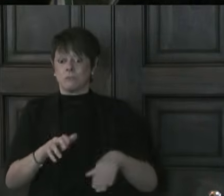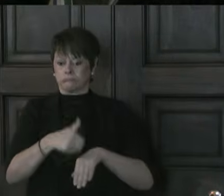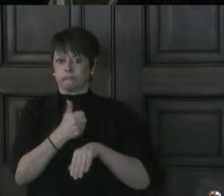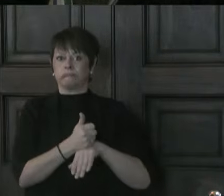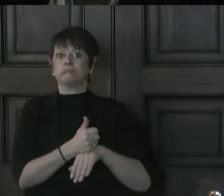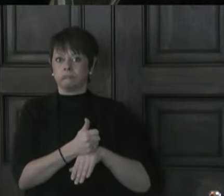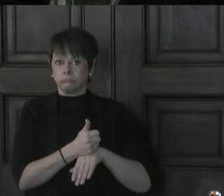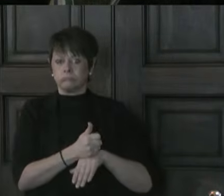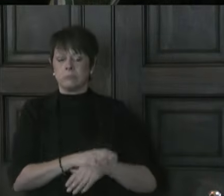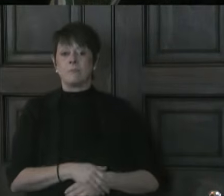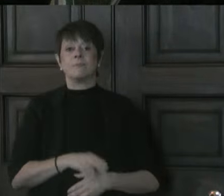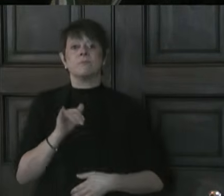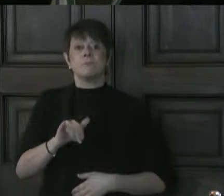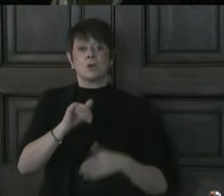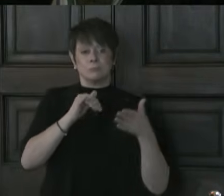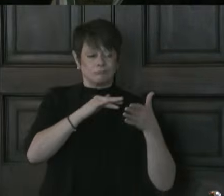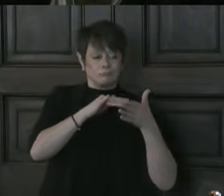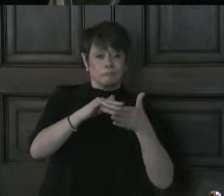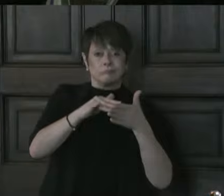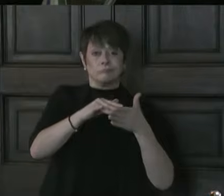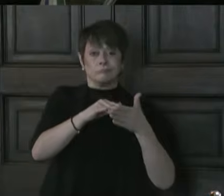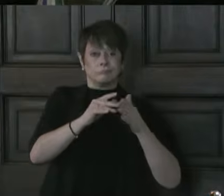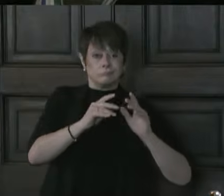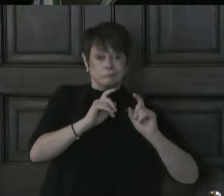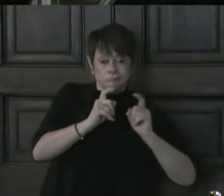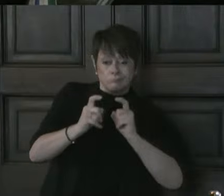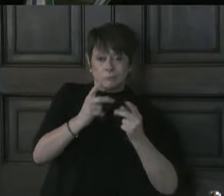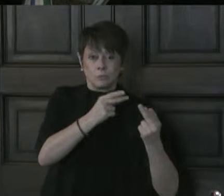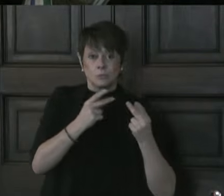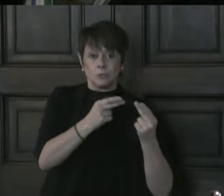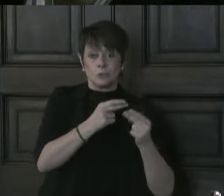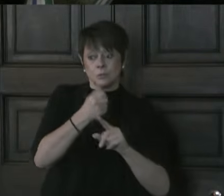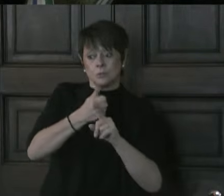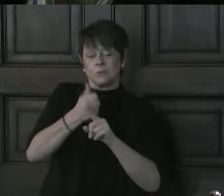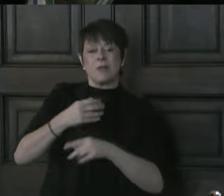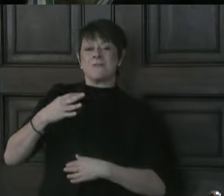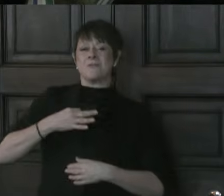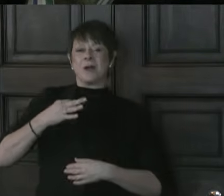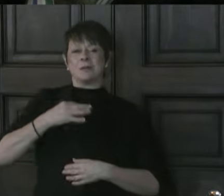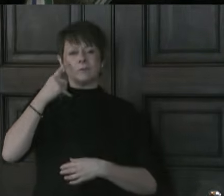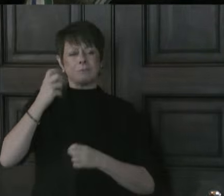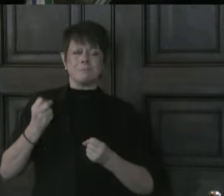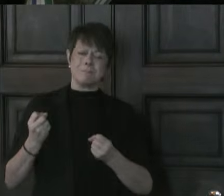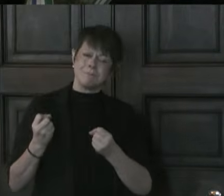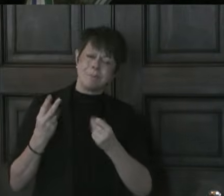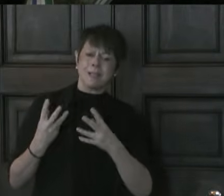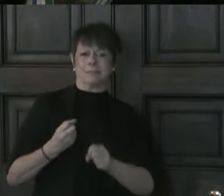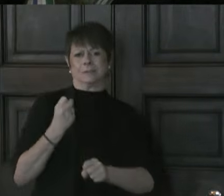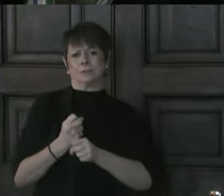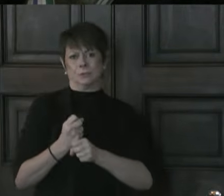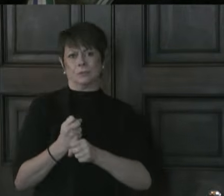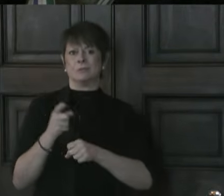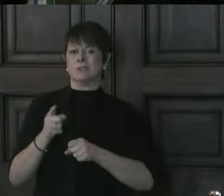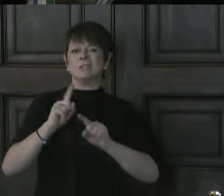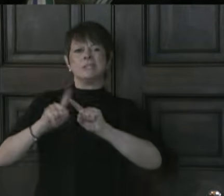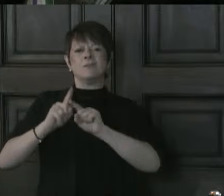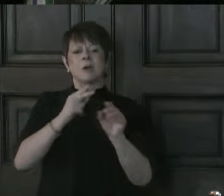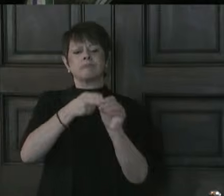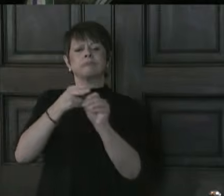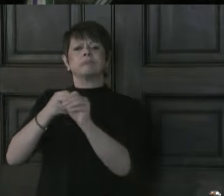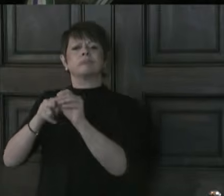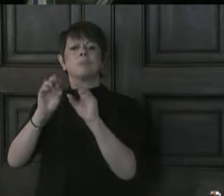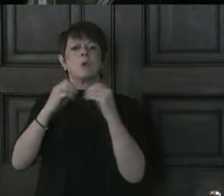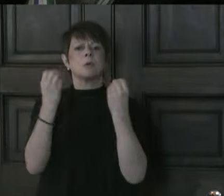her scholarly contributions, Ms. Mannion has been an active volunteer for decades, serving with organizations such